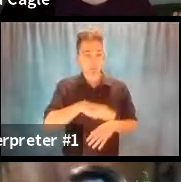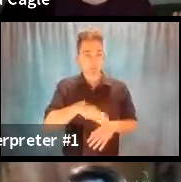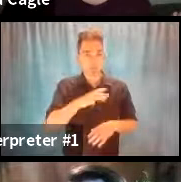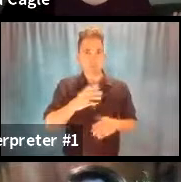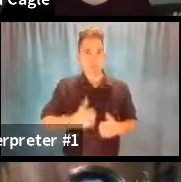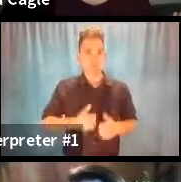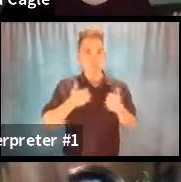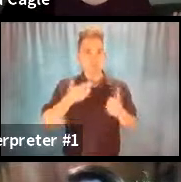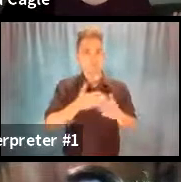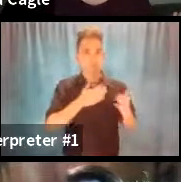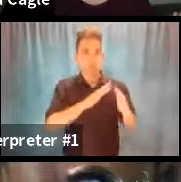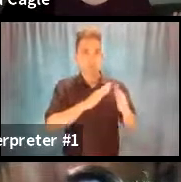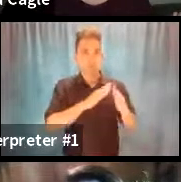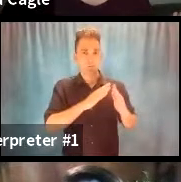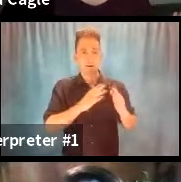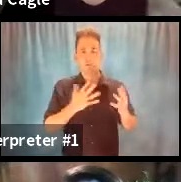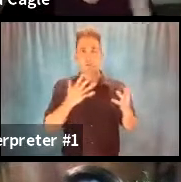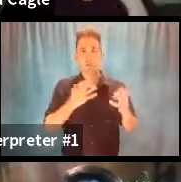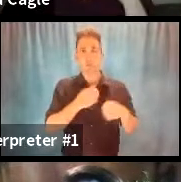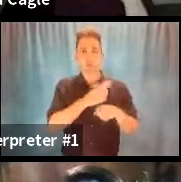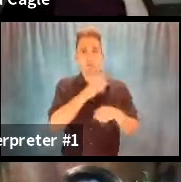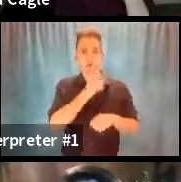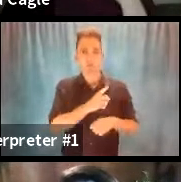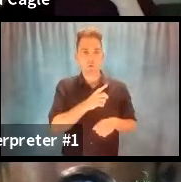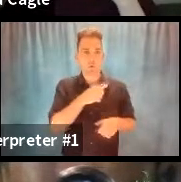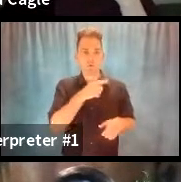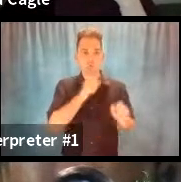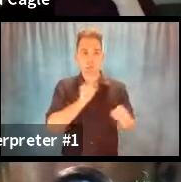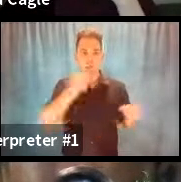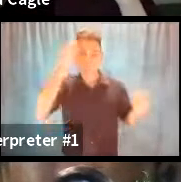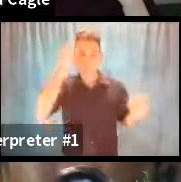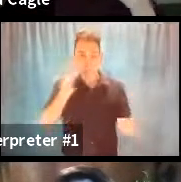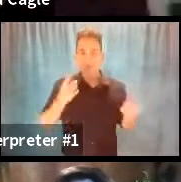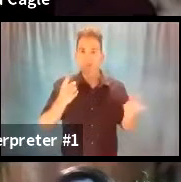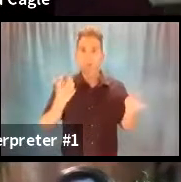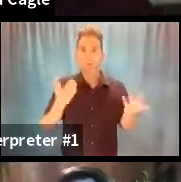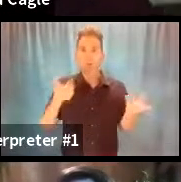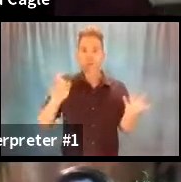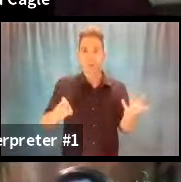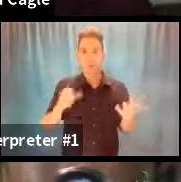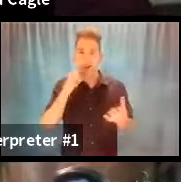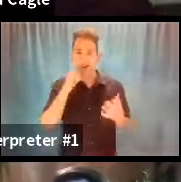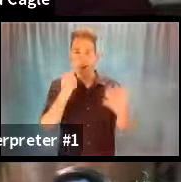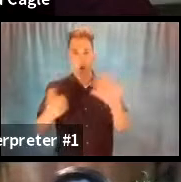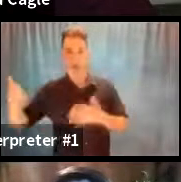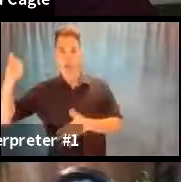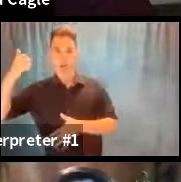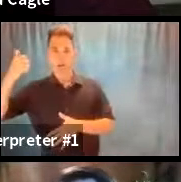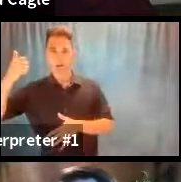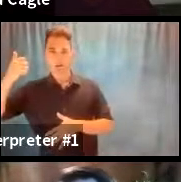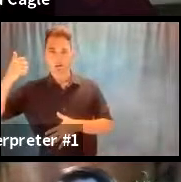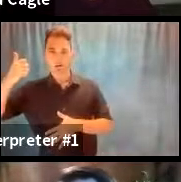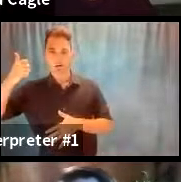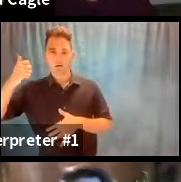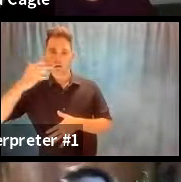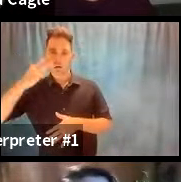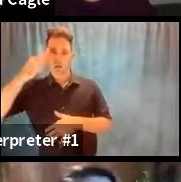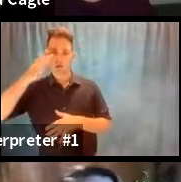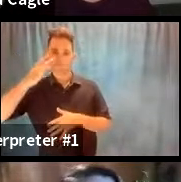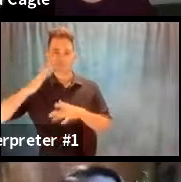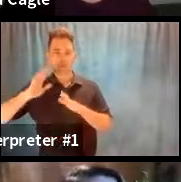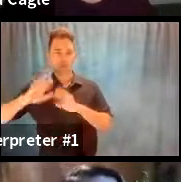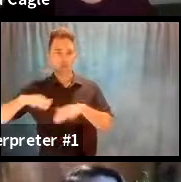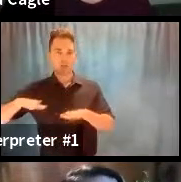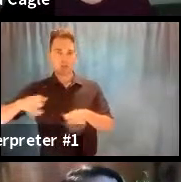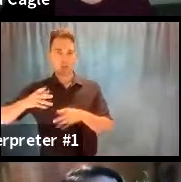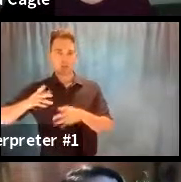get to decide on what they need instead of the big guys in early childhood that don't live in